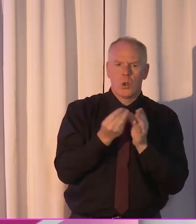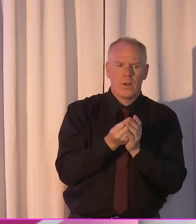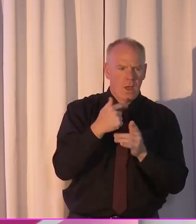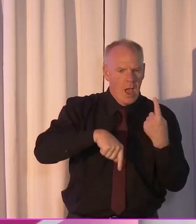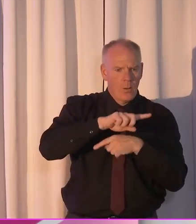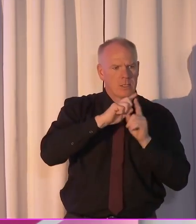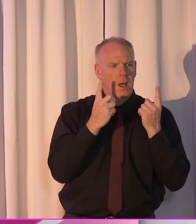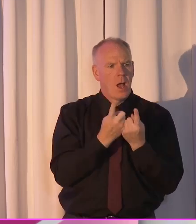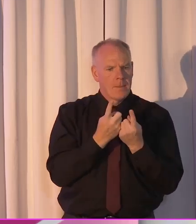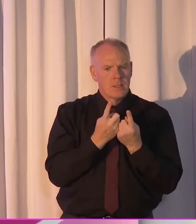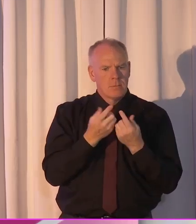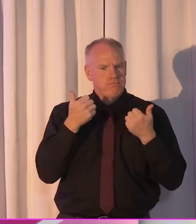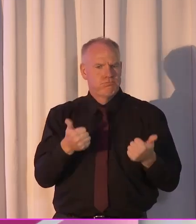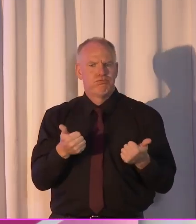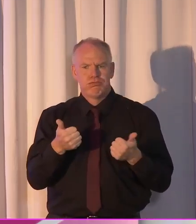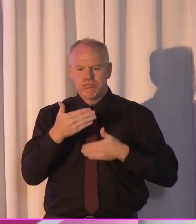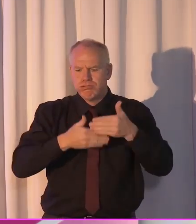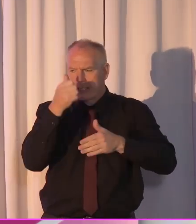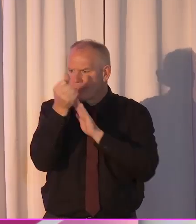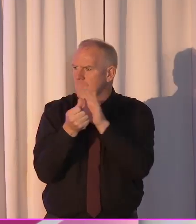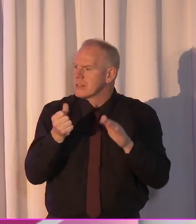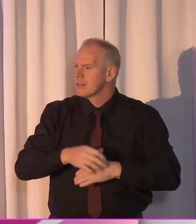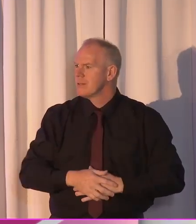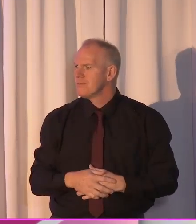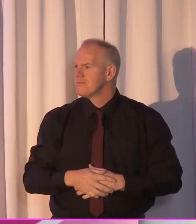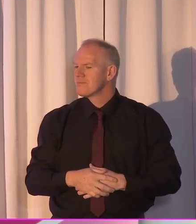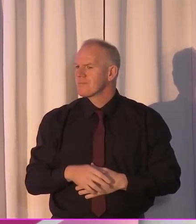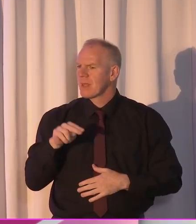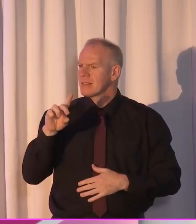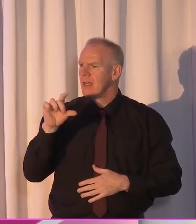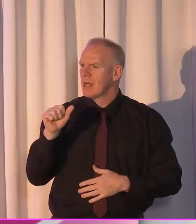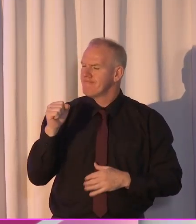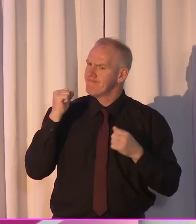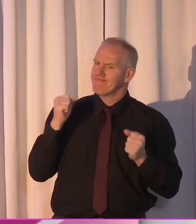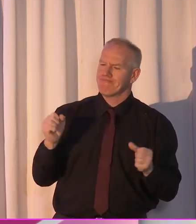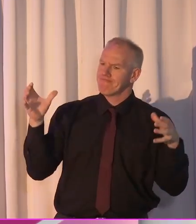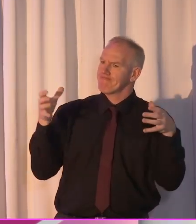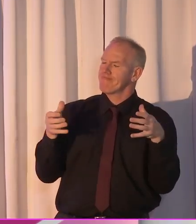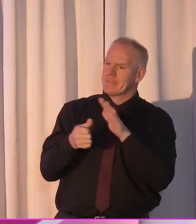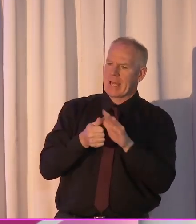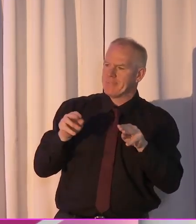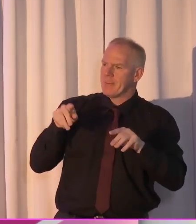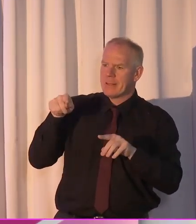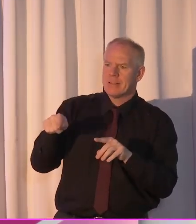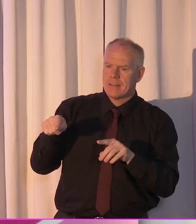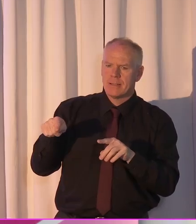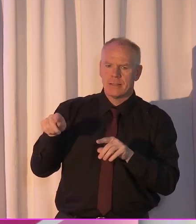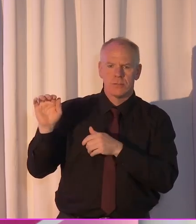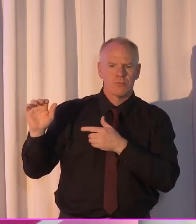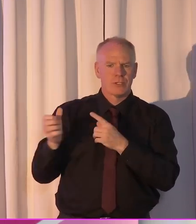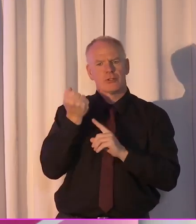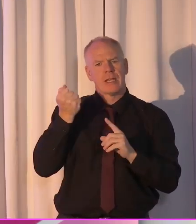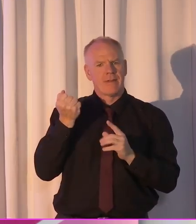with our department. It has been phenomenal. And they're a really strong bunch of people in